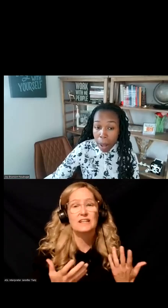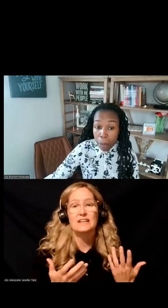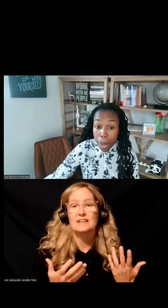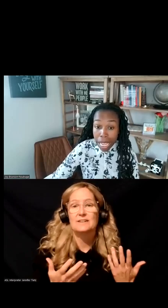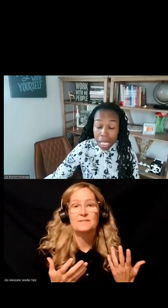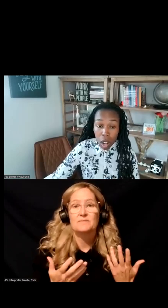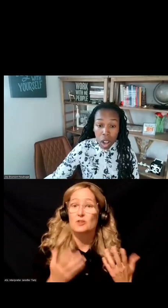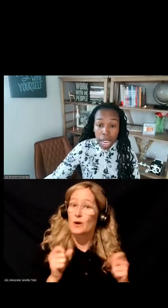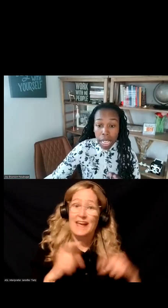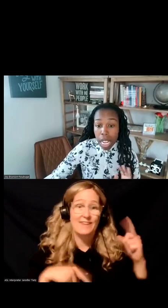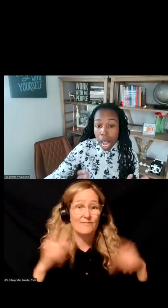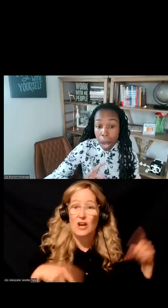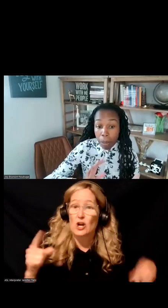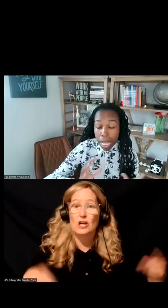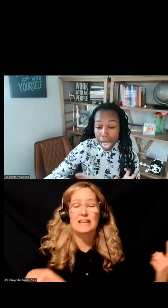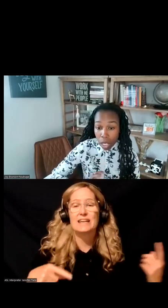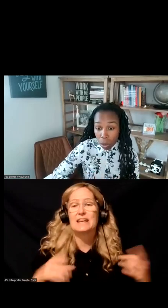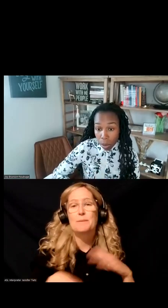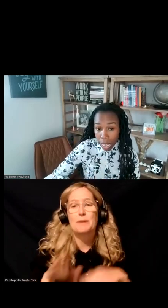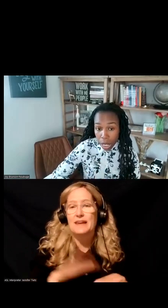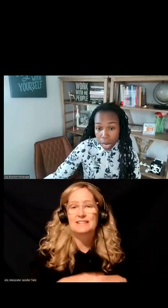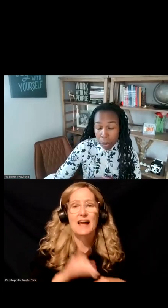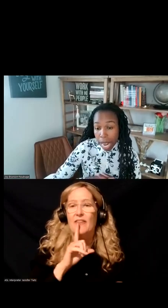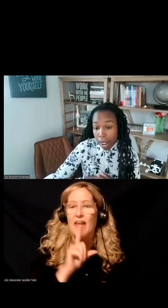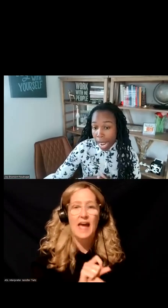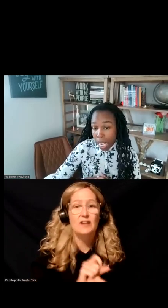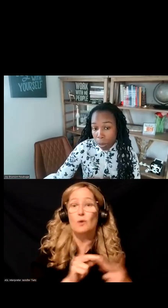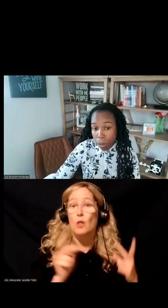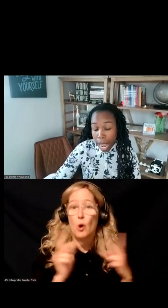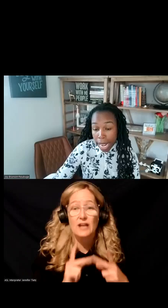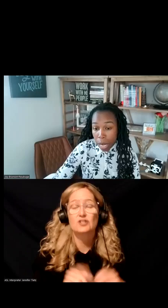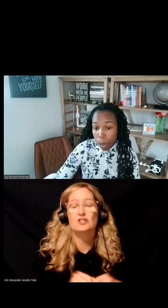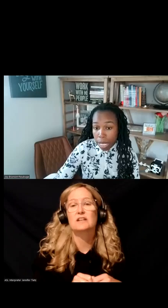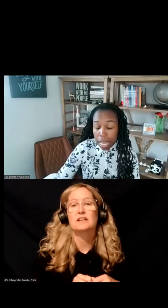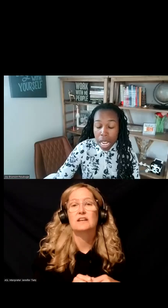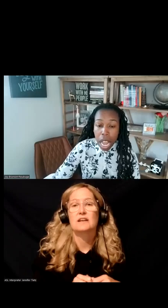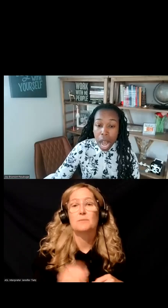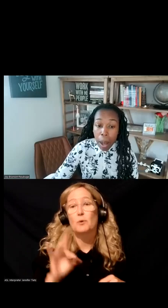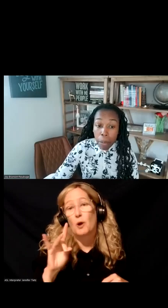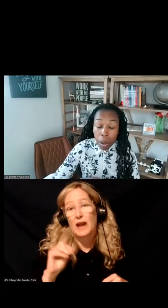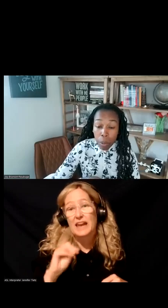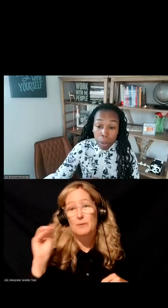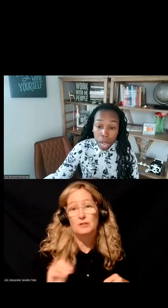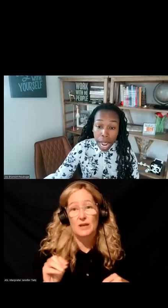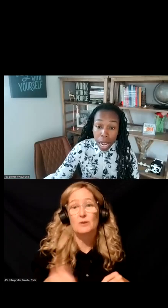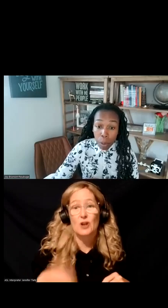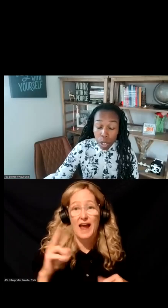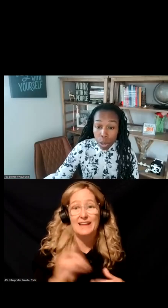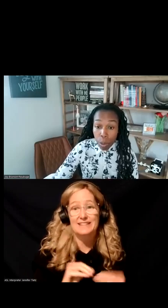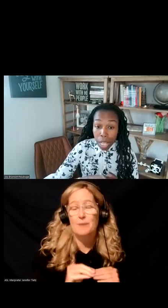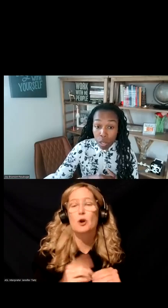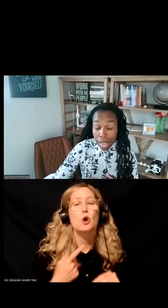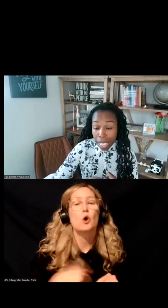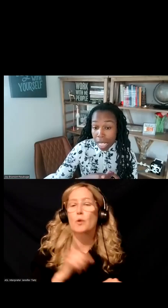vary based on the actual location, but at our highest, we were at 80%. We were not